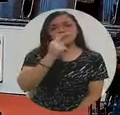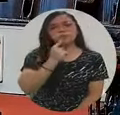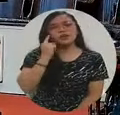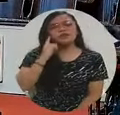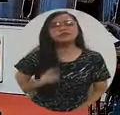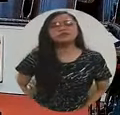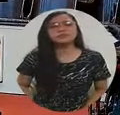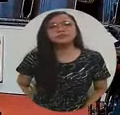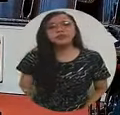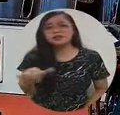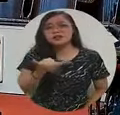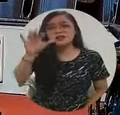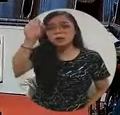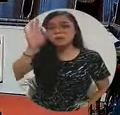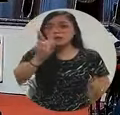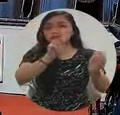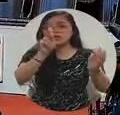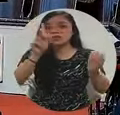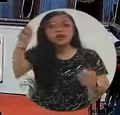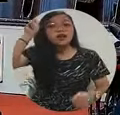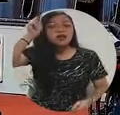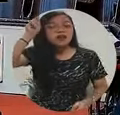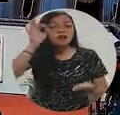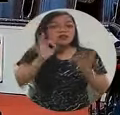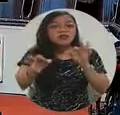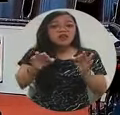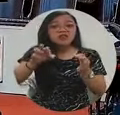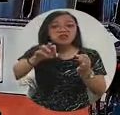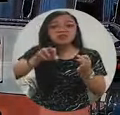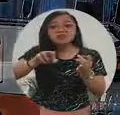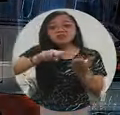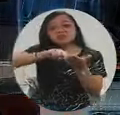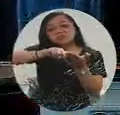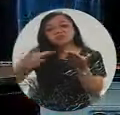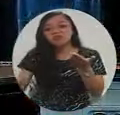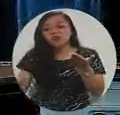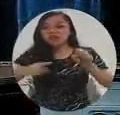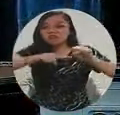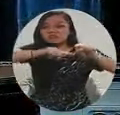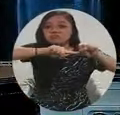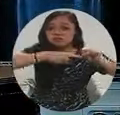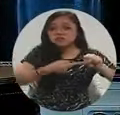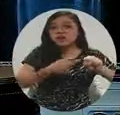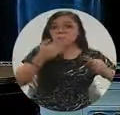2021. Folks, like Pastor Ken said this morning, if you fail to start very well,